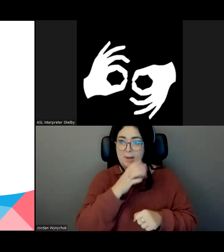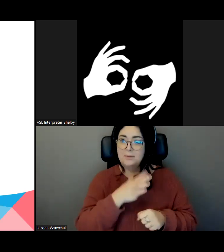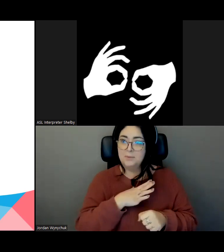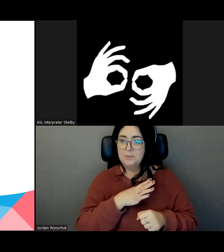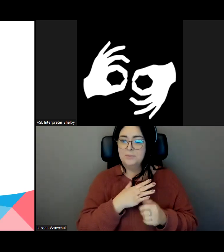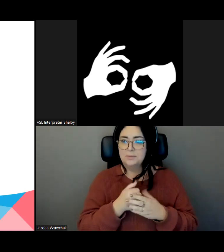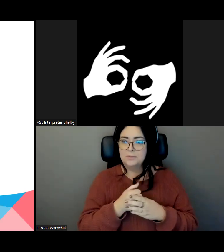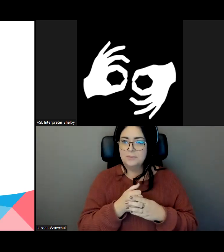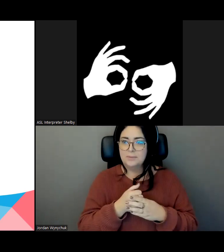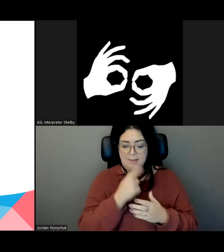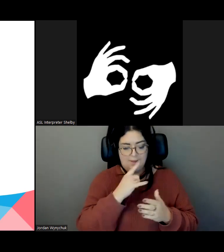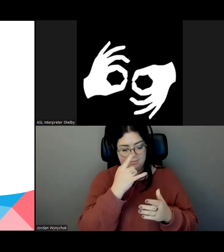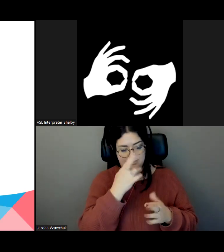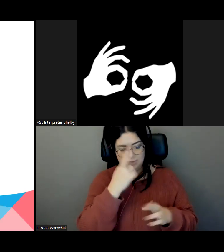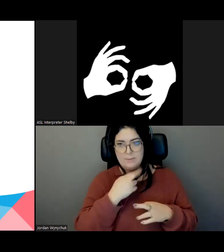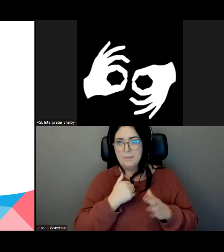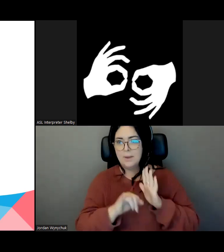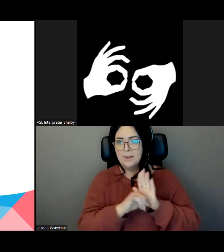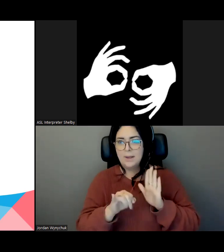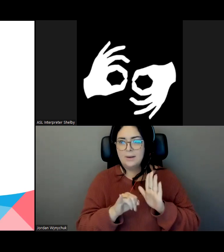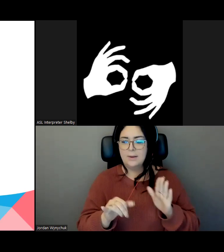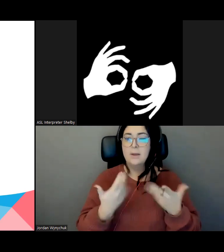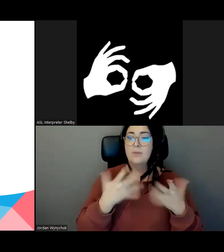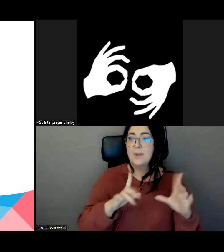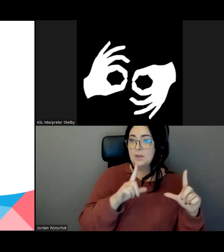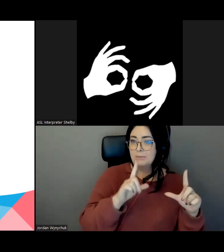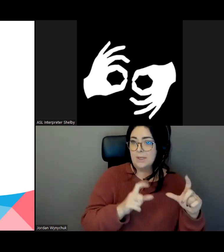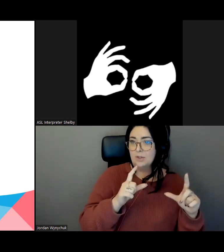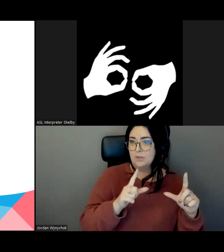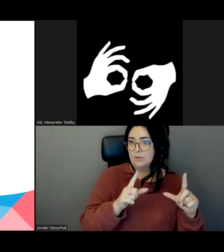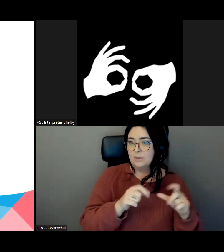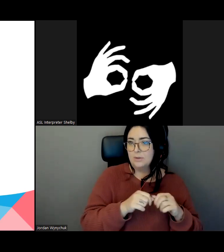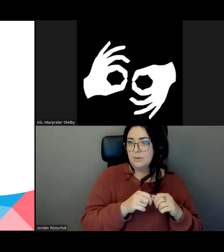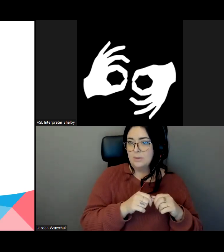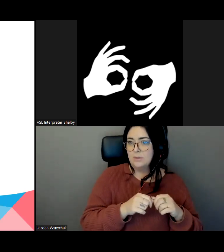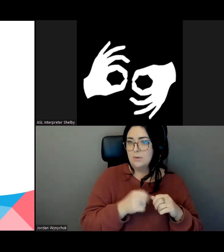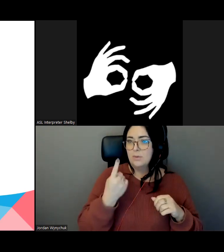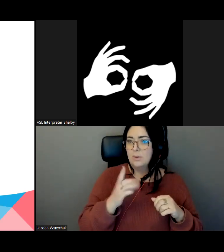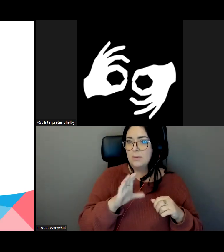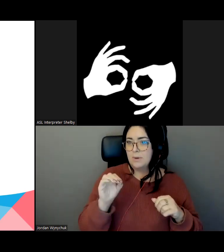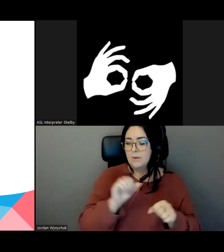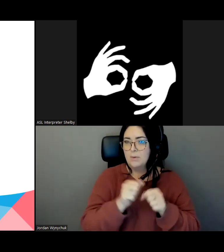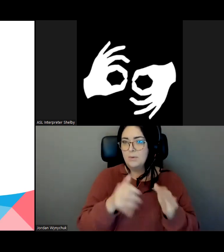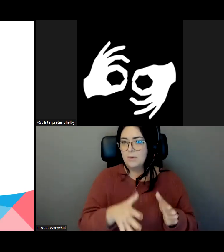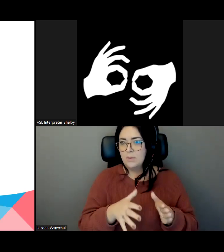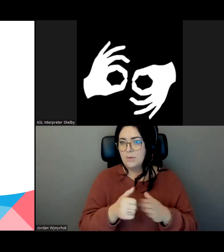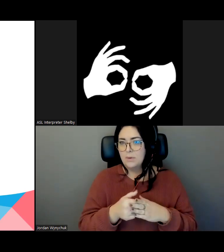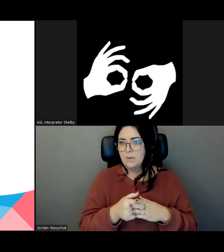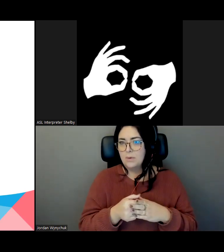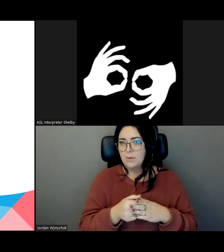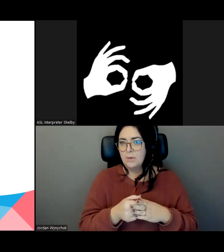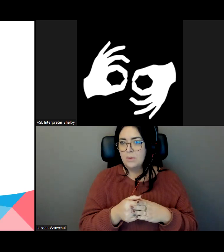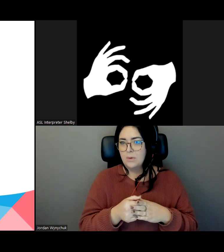And right after the picture was taken, one of my colleagues immediately